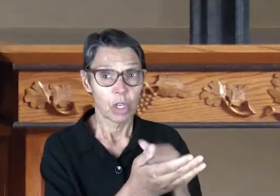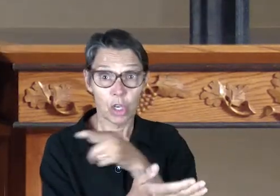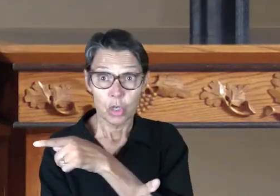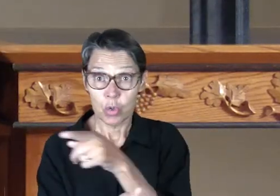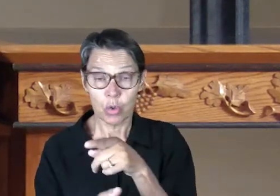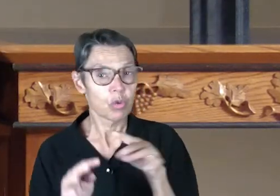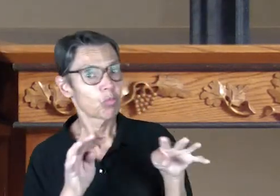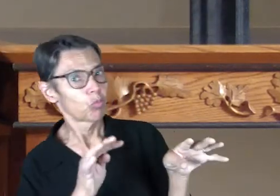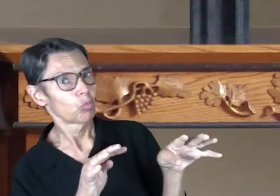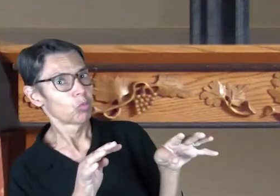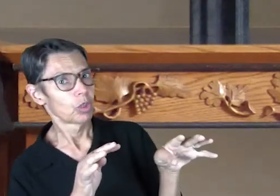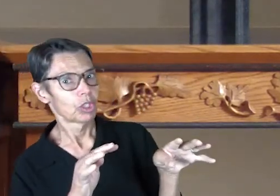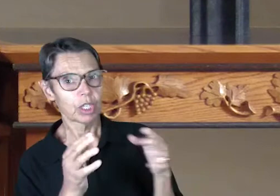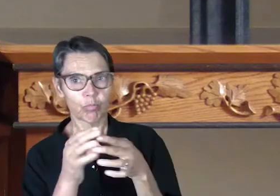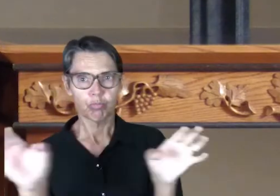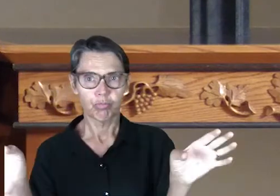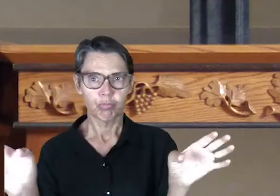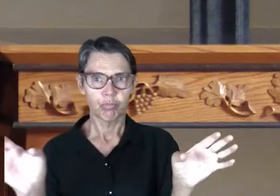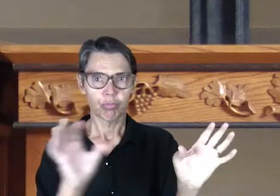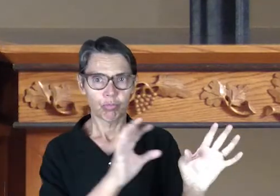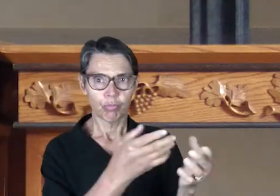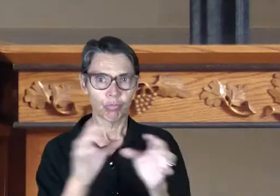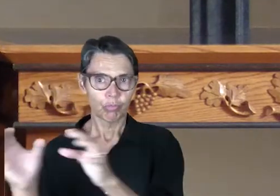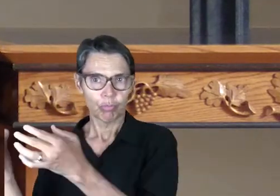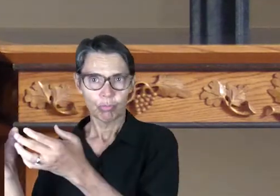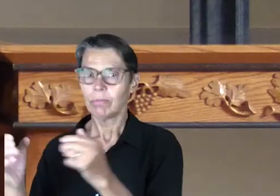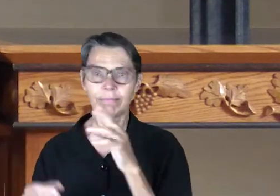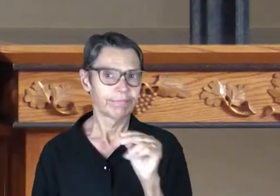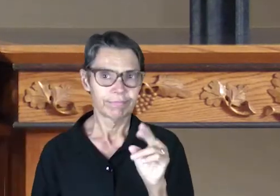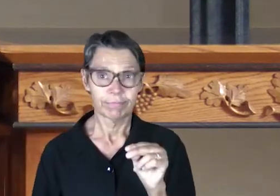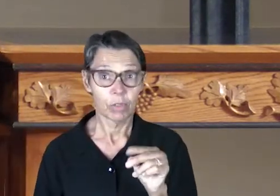here. Those of you who are watching the argument, you need to sit over here.